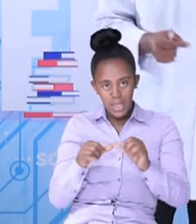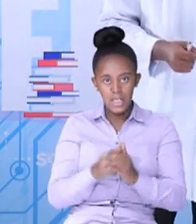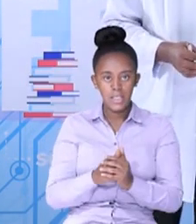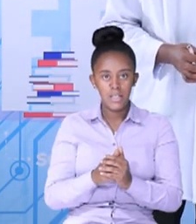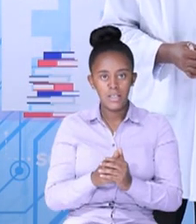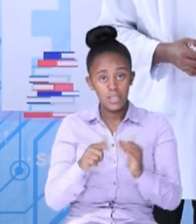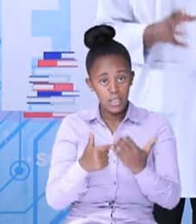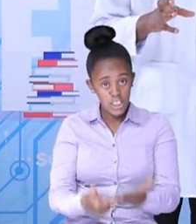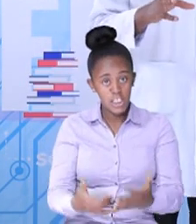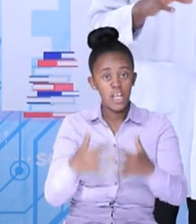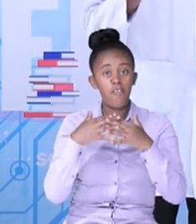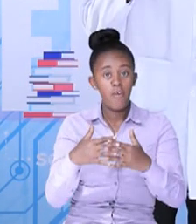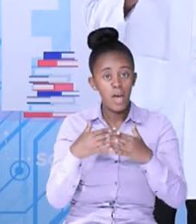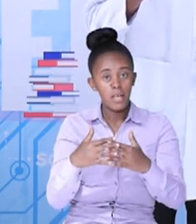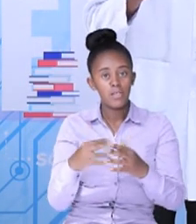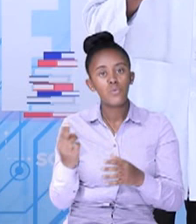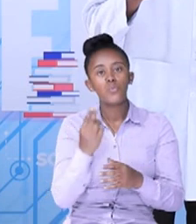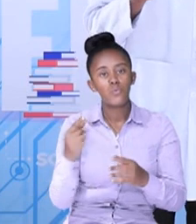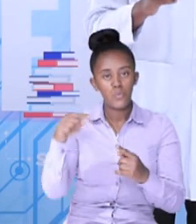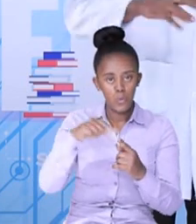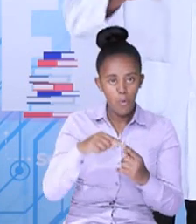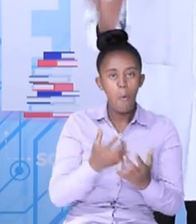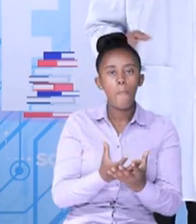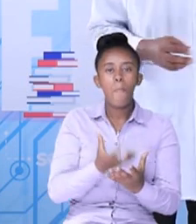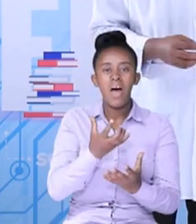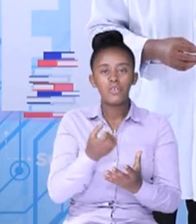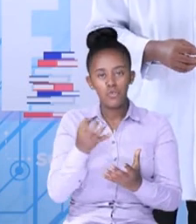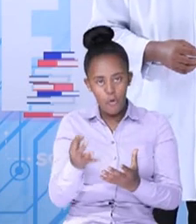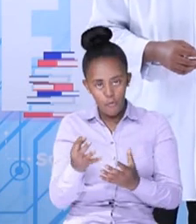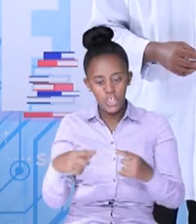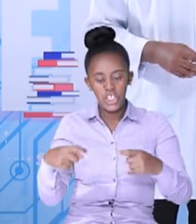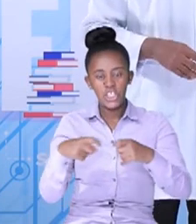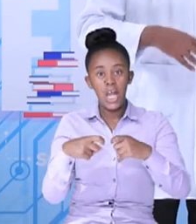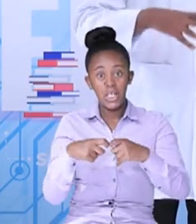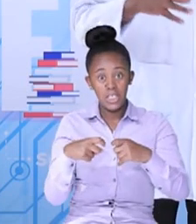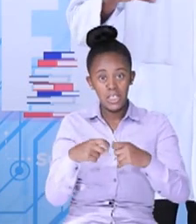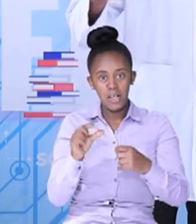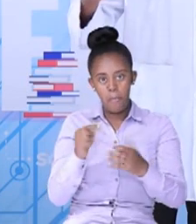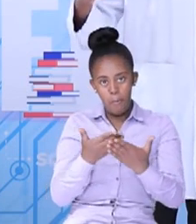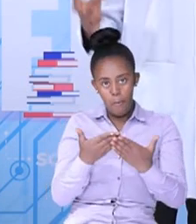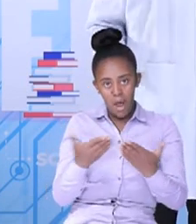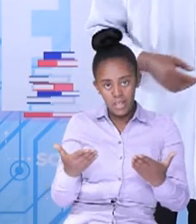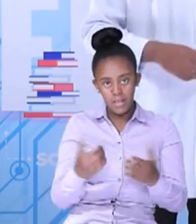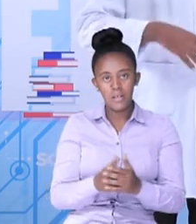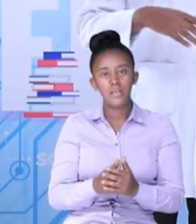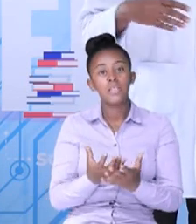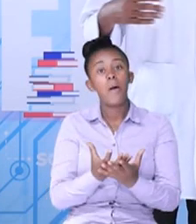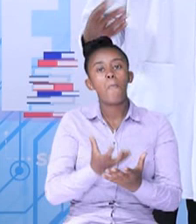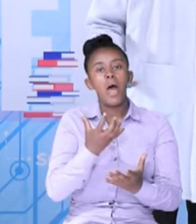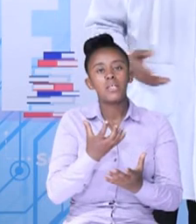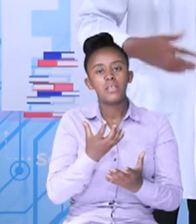the device which used to determine mass of charged particles, used to determine the mass